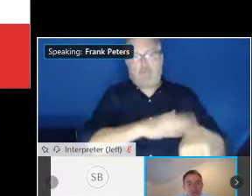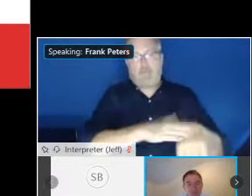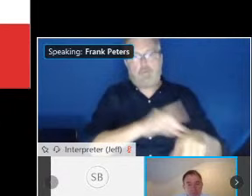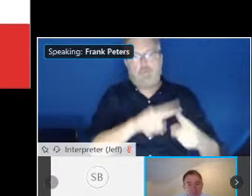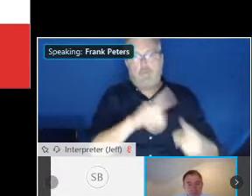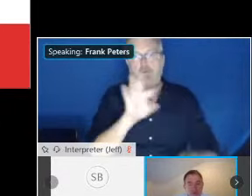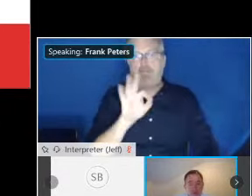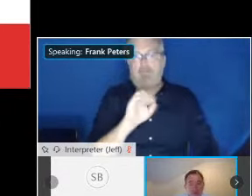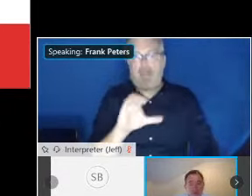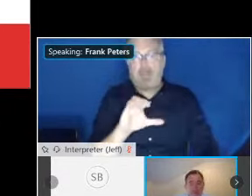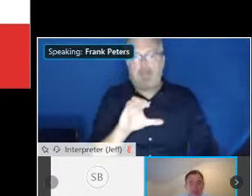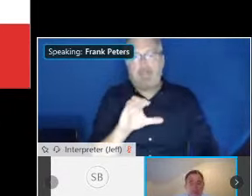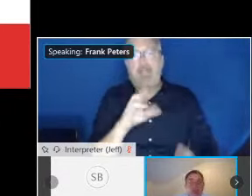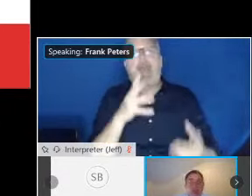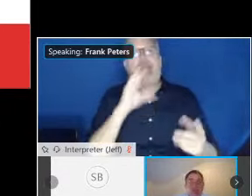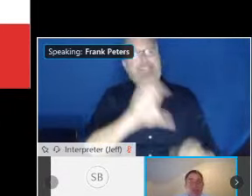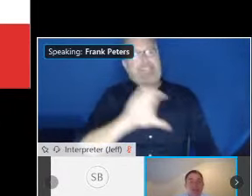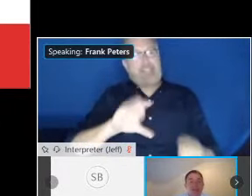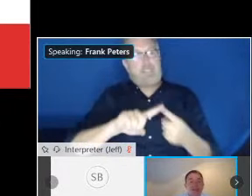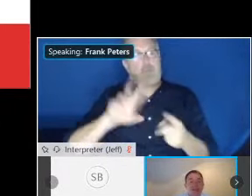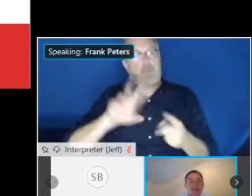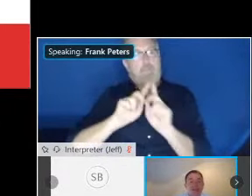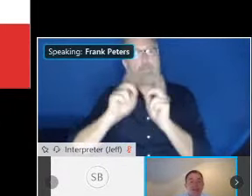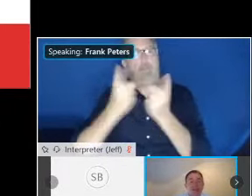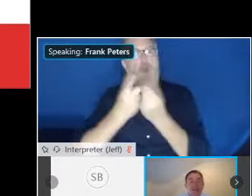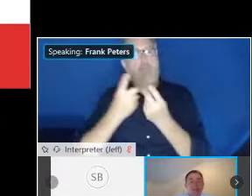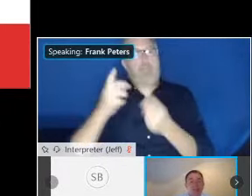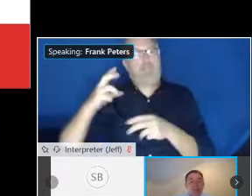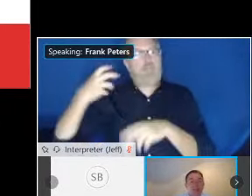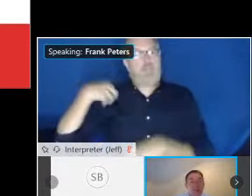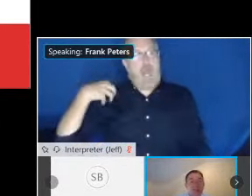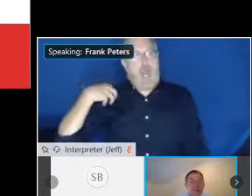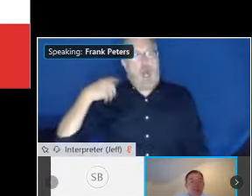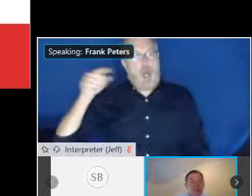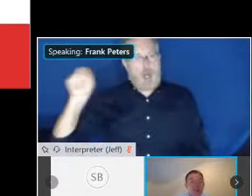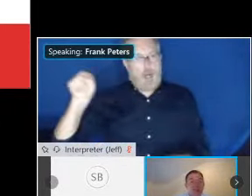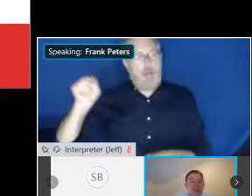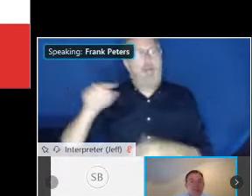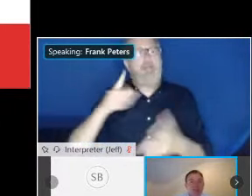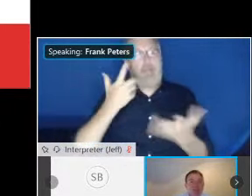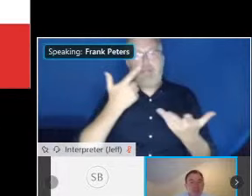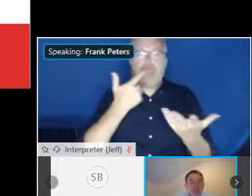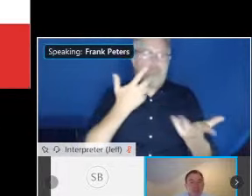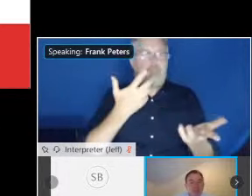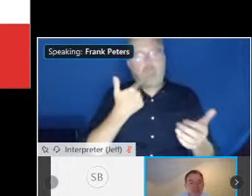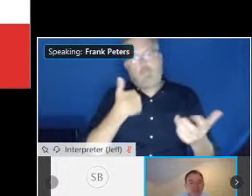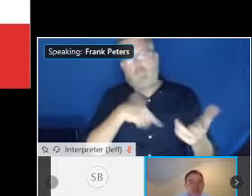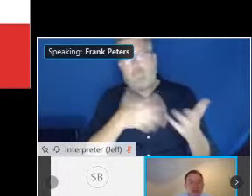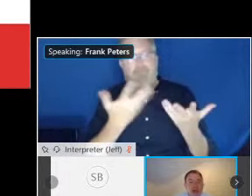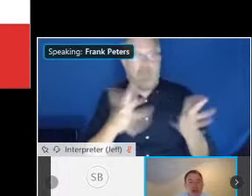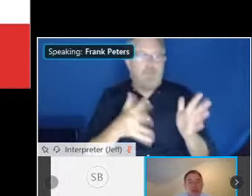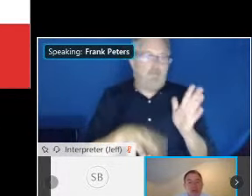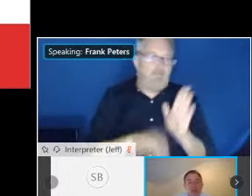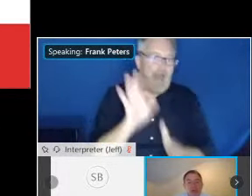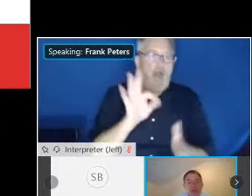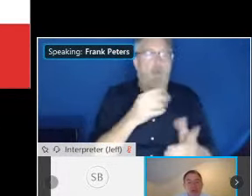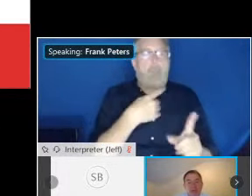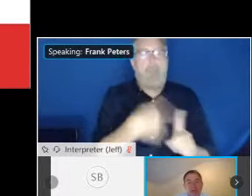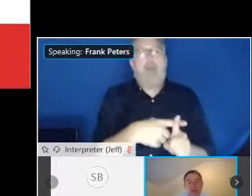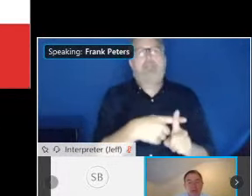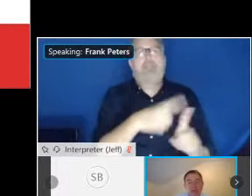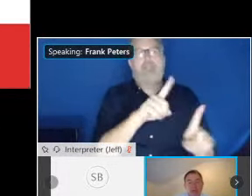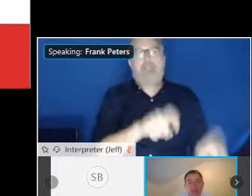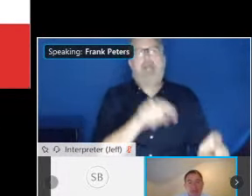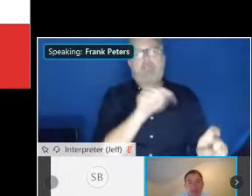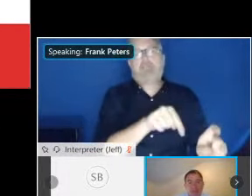faculty member, copy to their department chair, stating that there was a positive case in your classroom,